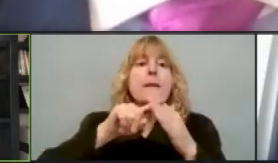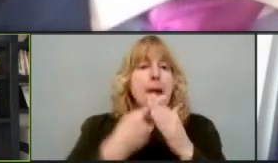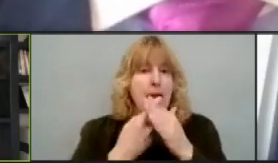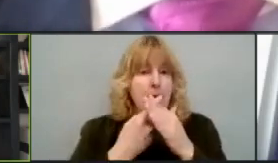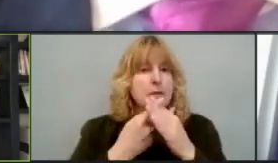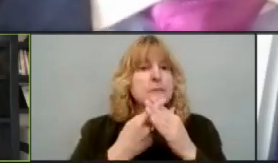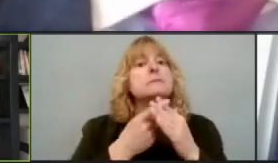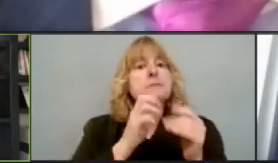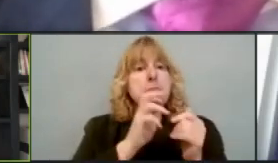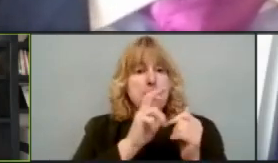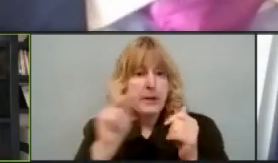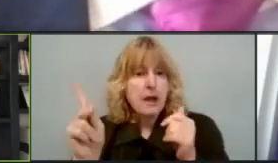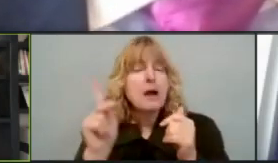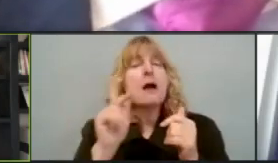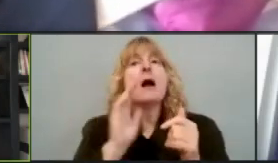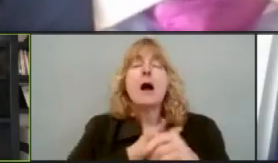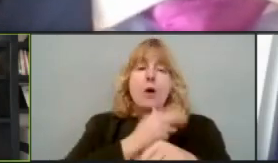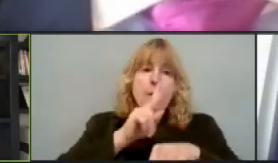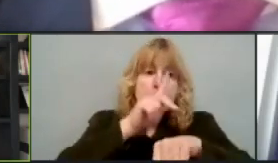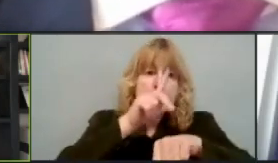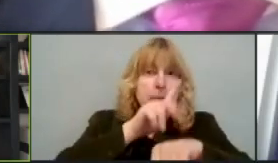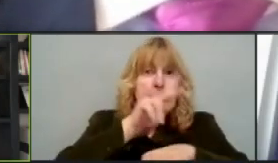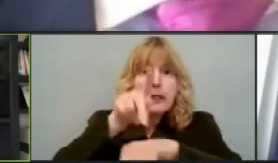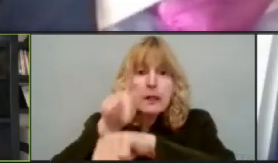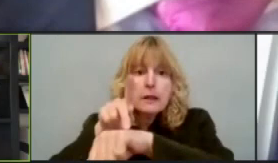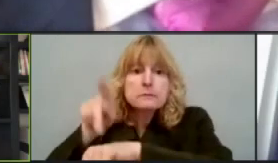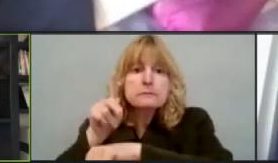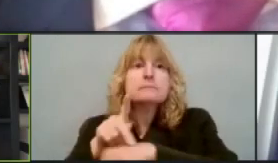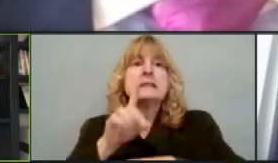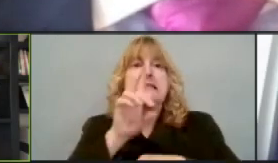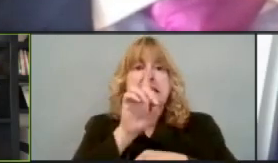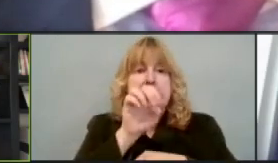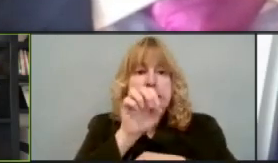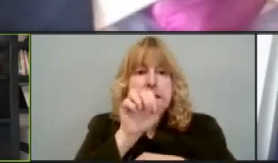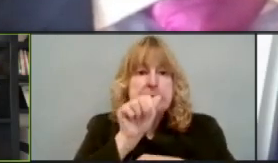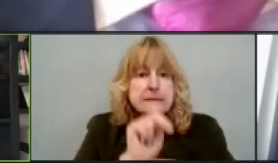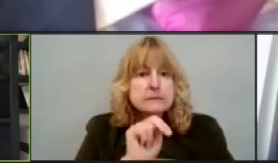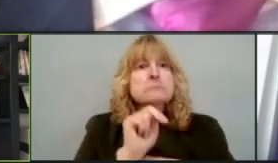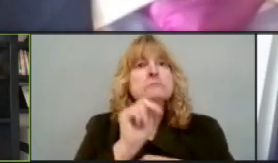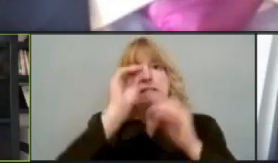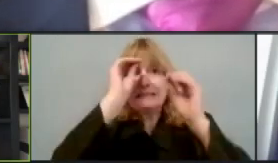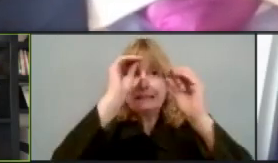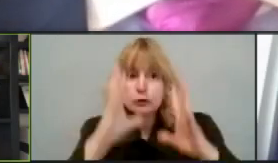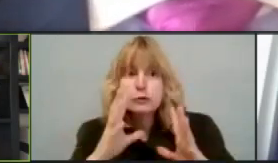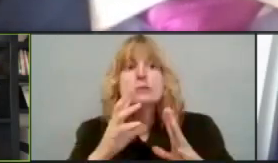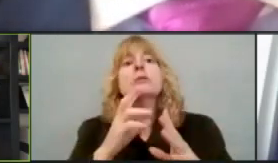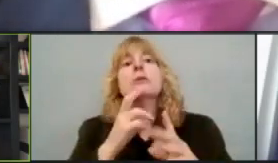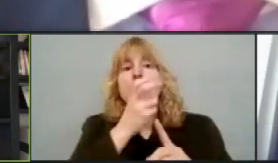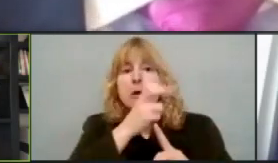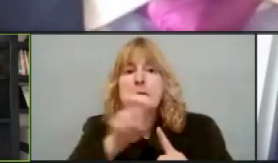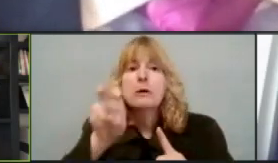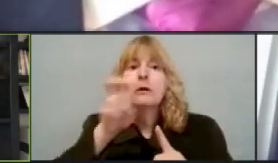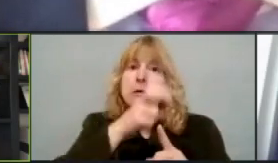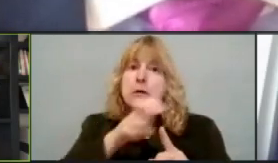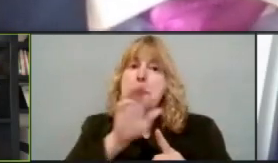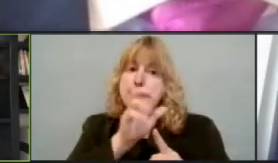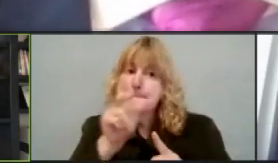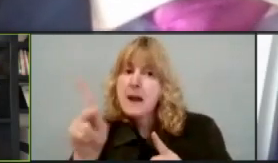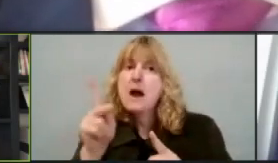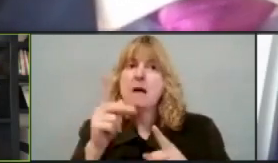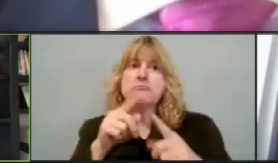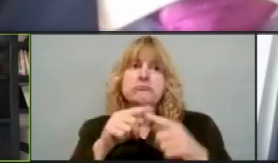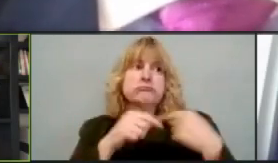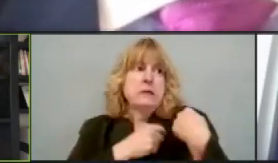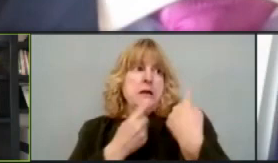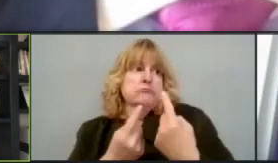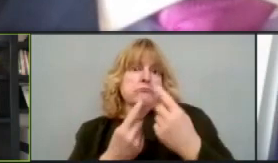teachers have been making that transition since back in November and December to provide that in-person learning